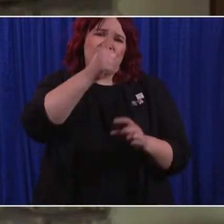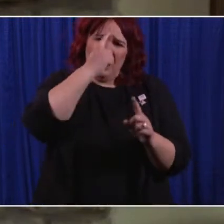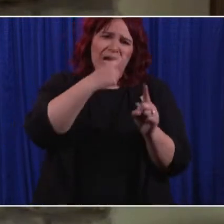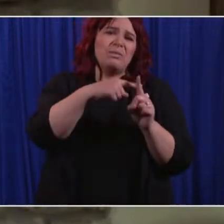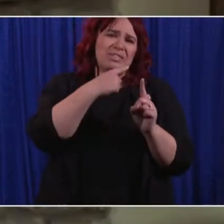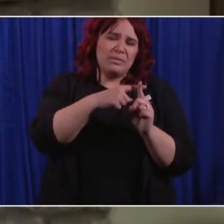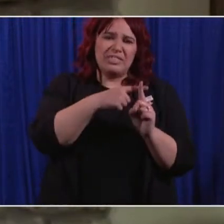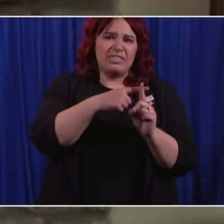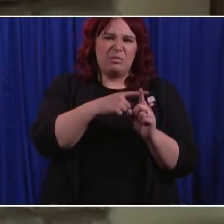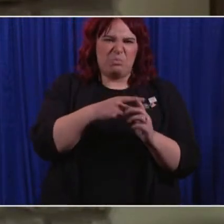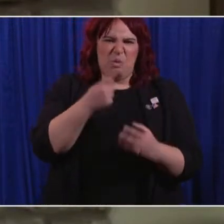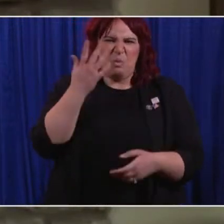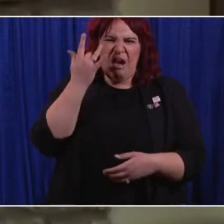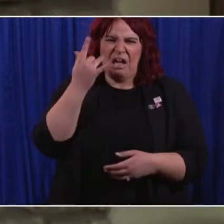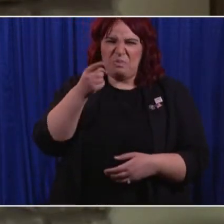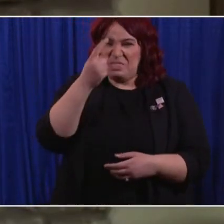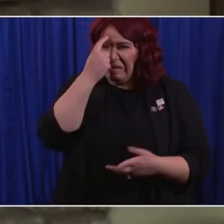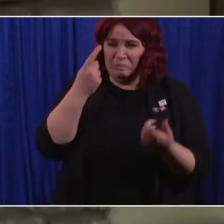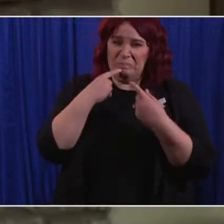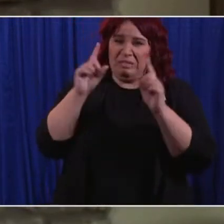think you're going to change any minds?